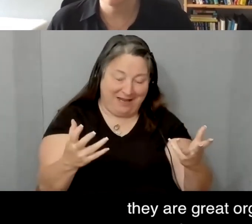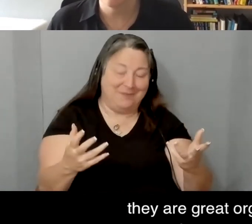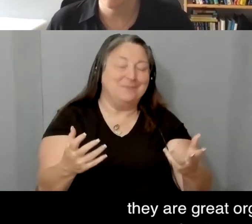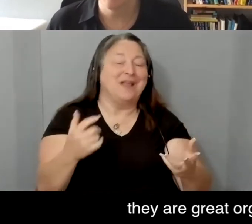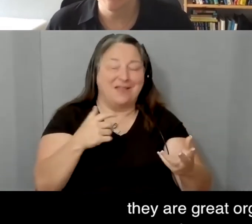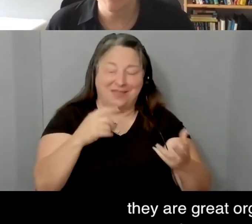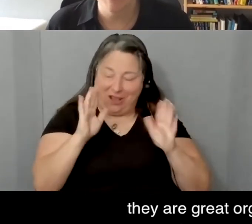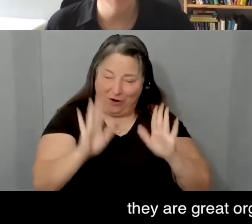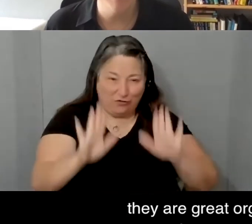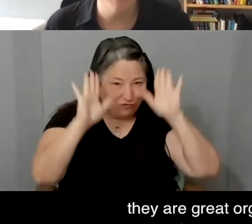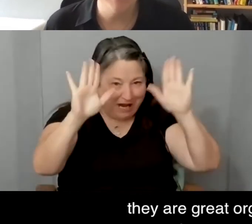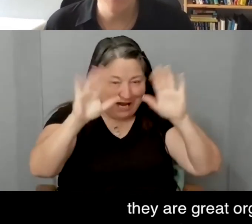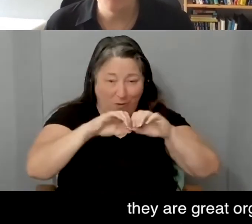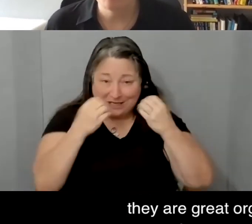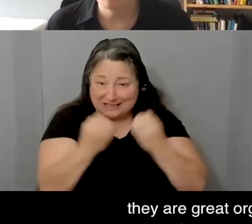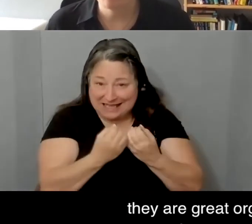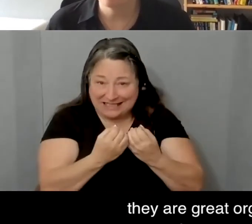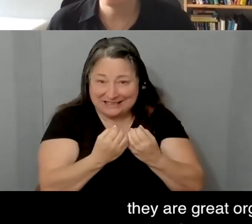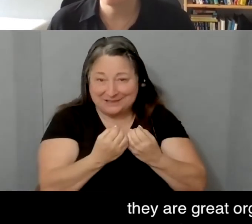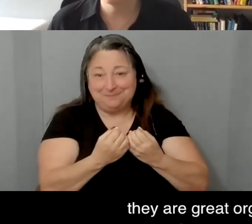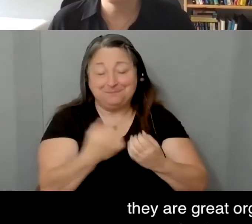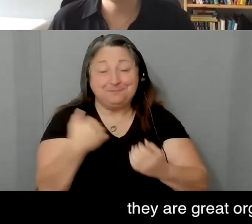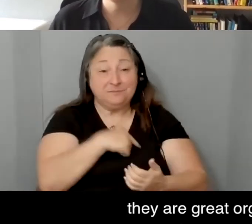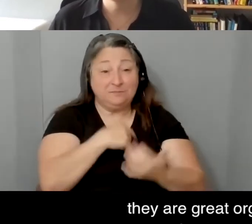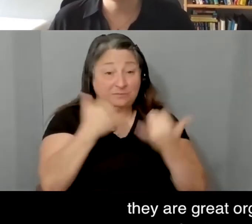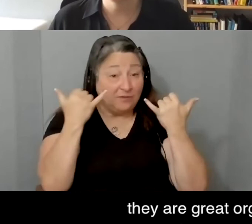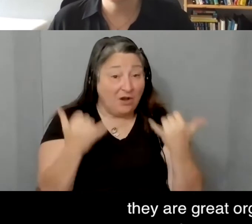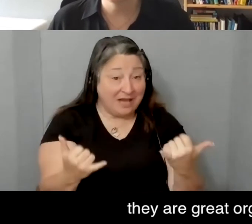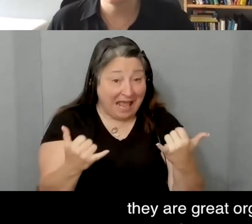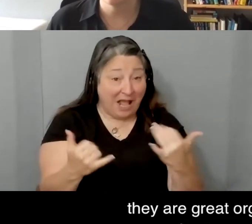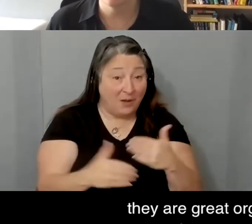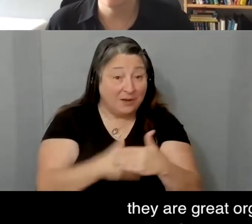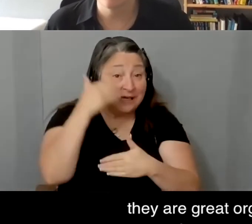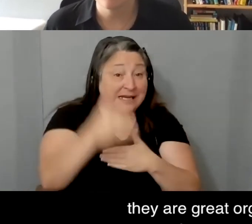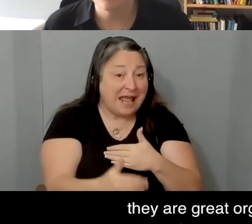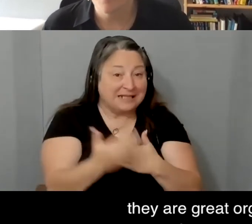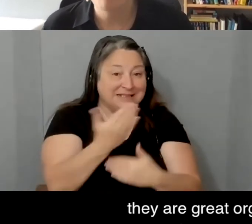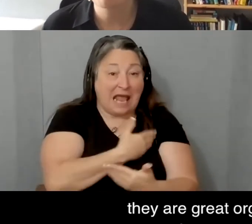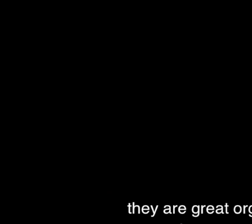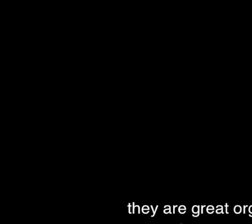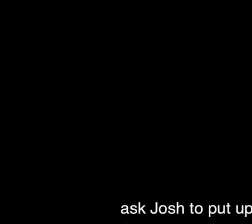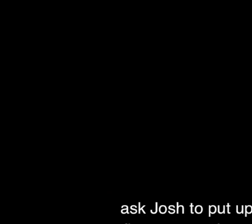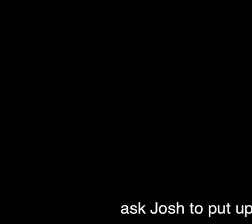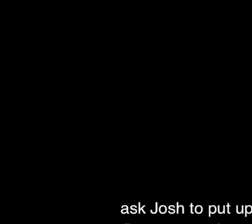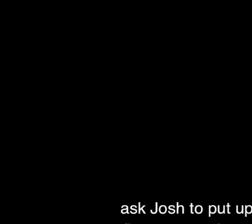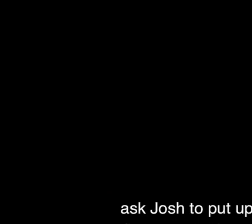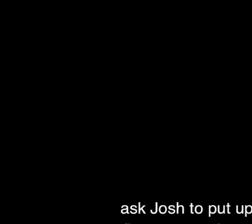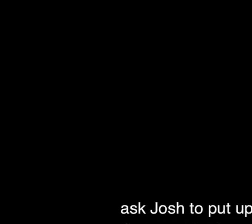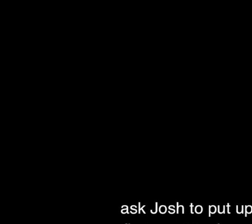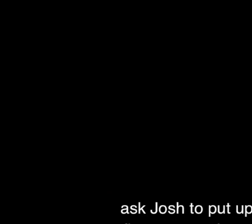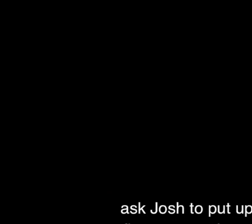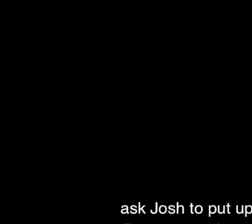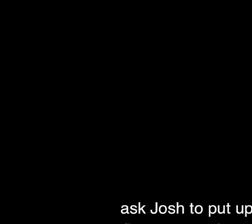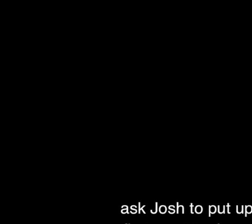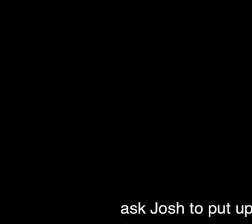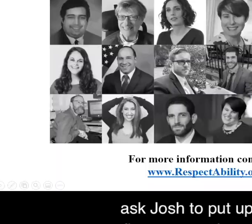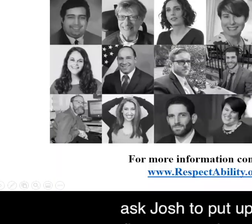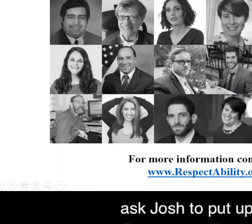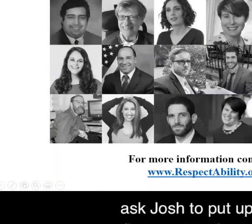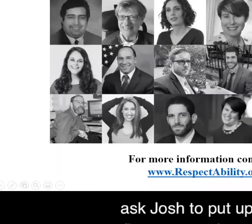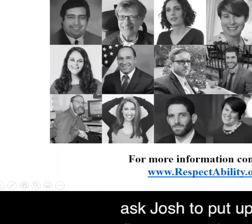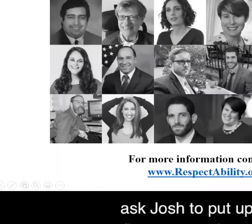But so we are now moving to our closing material. So I could ask Josh to put up